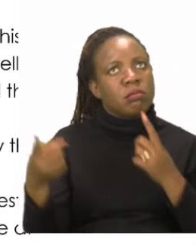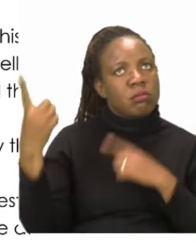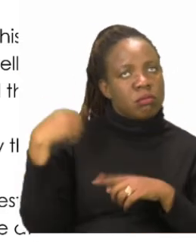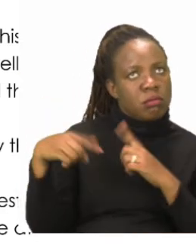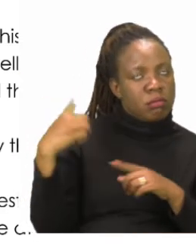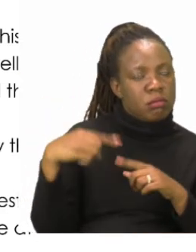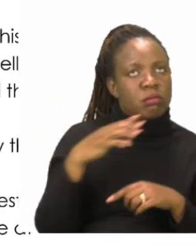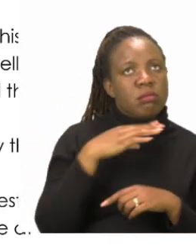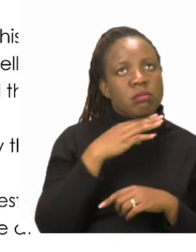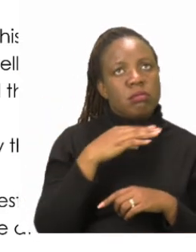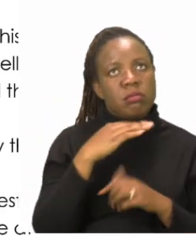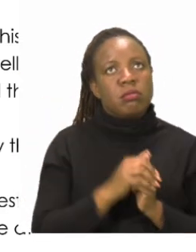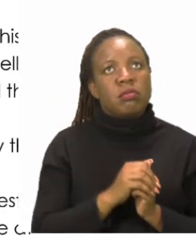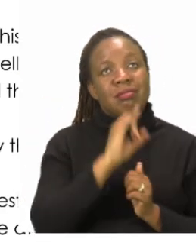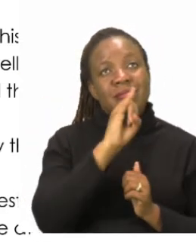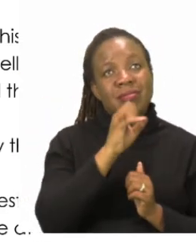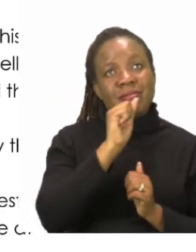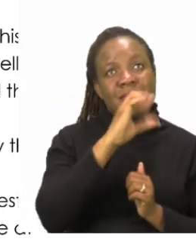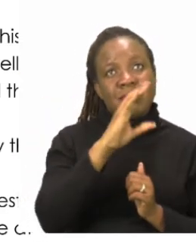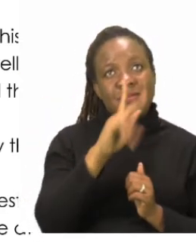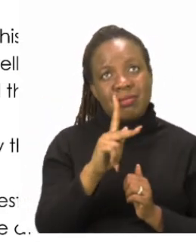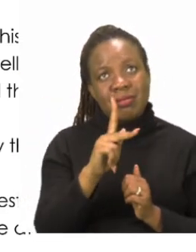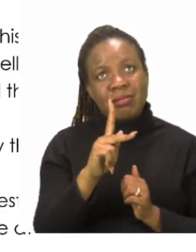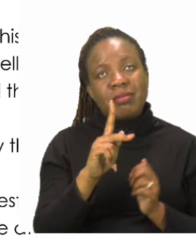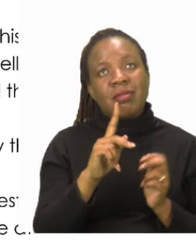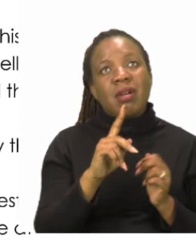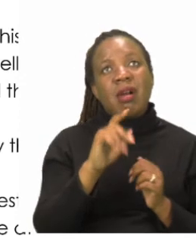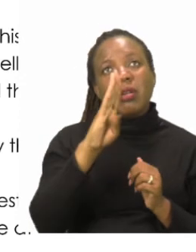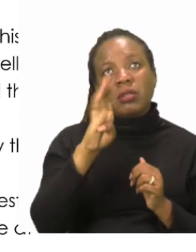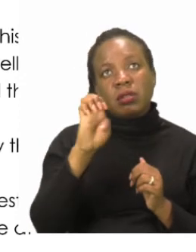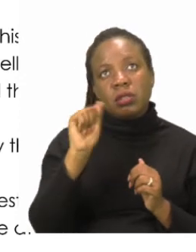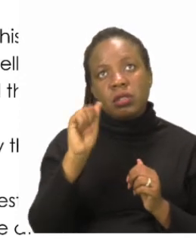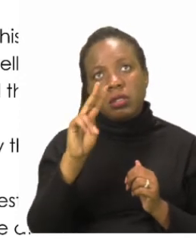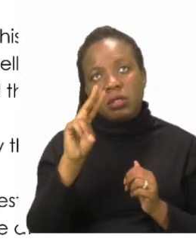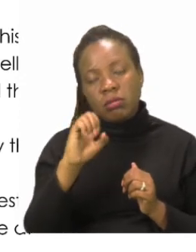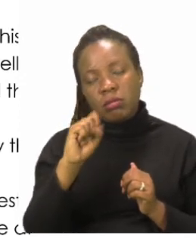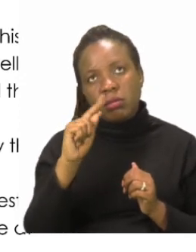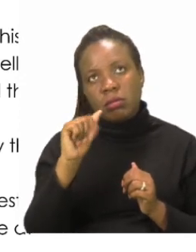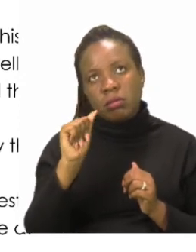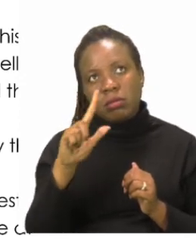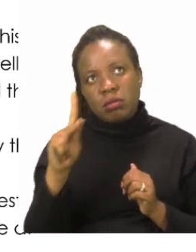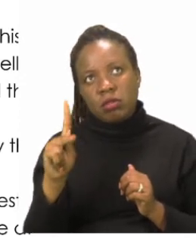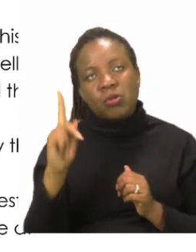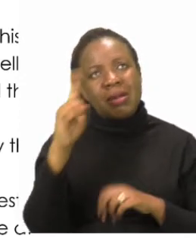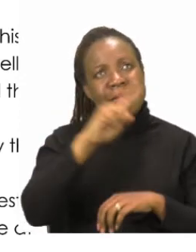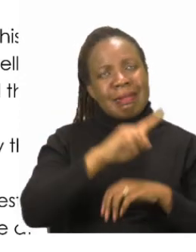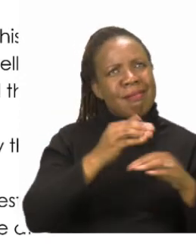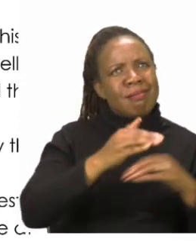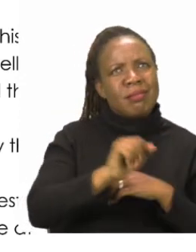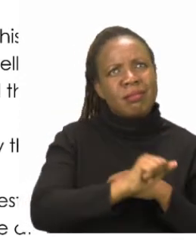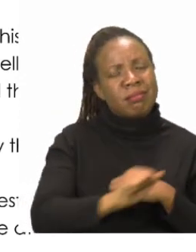Jack and the Beanstalk. One day, in a faraway land, a